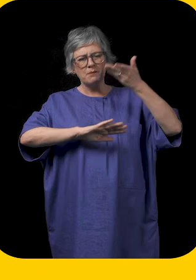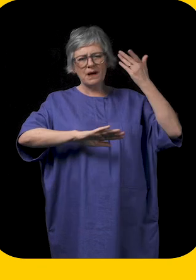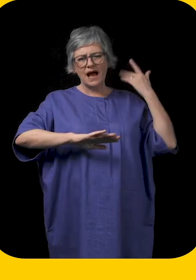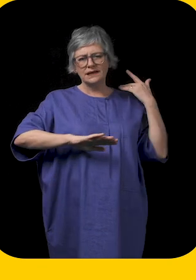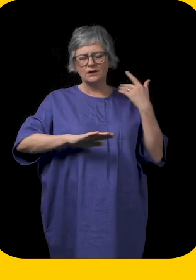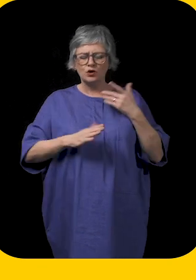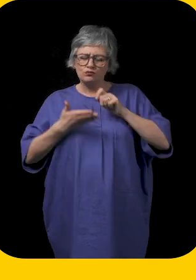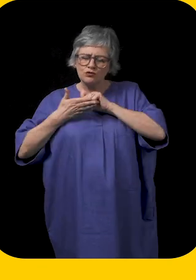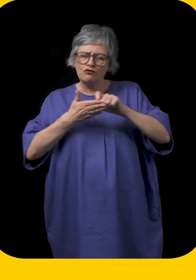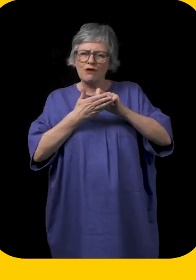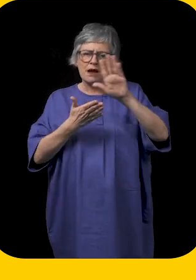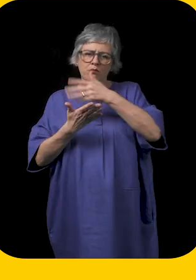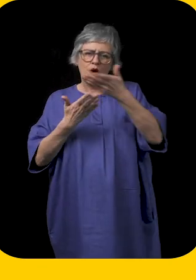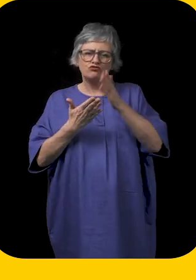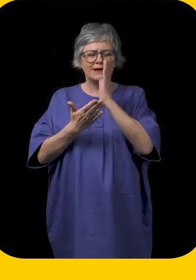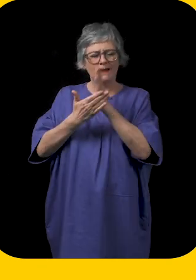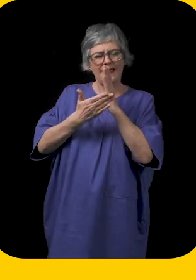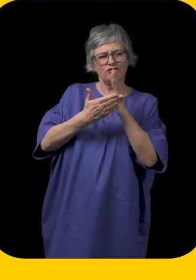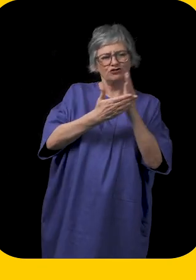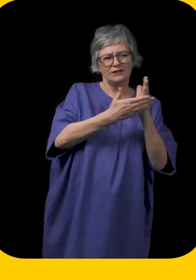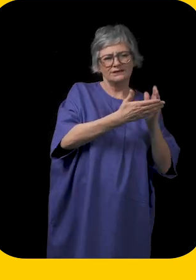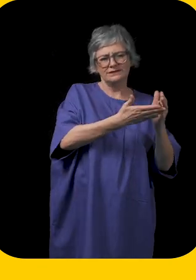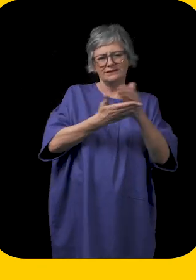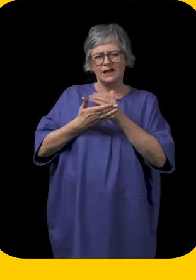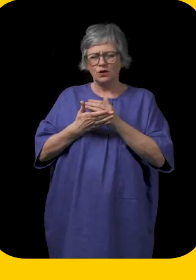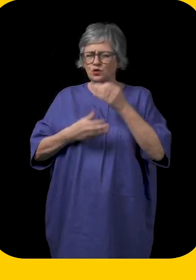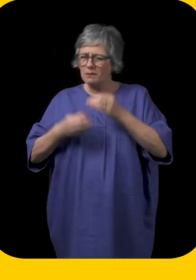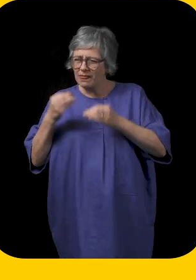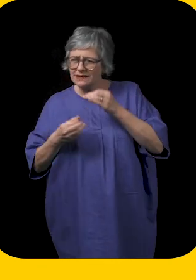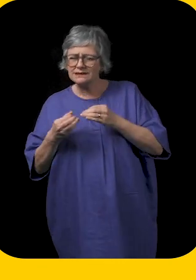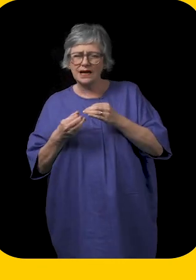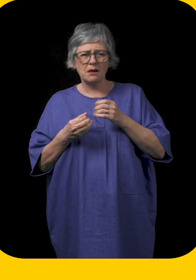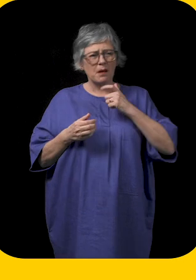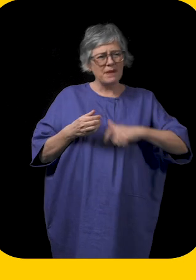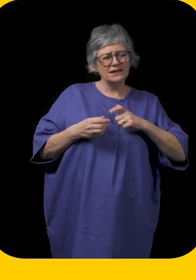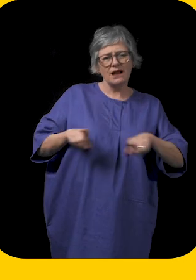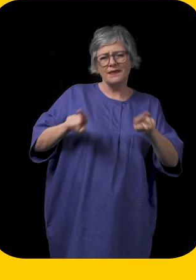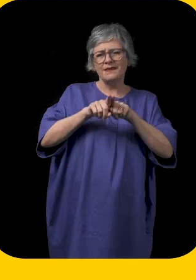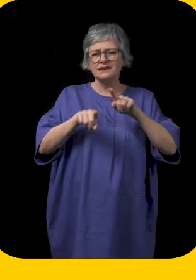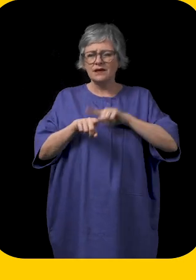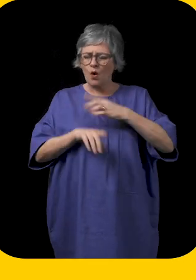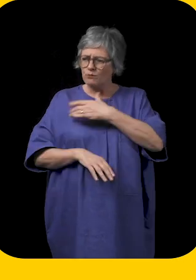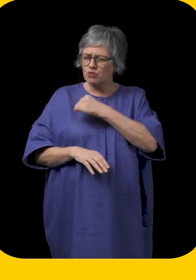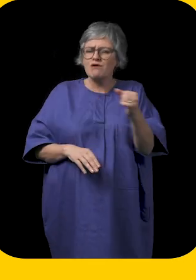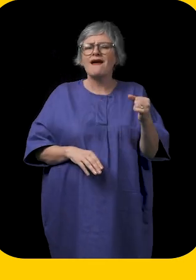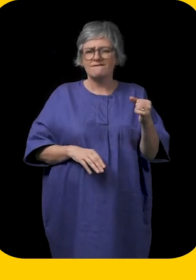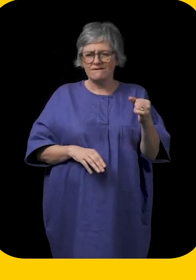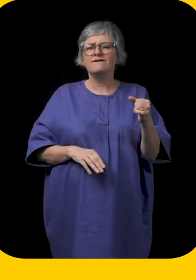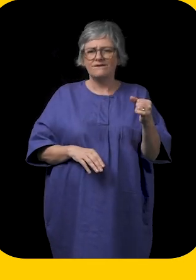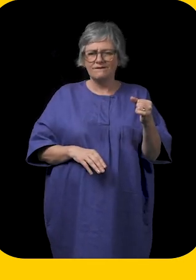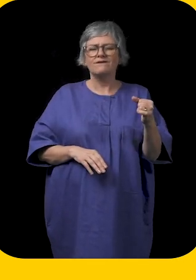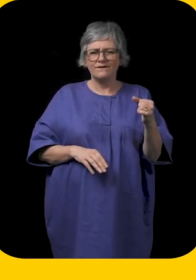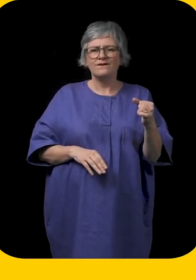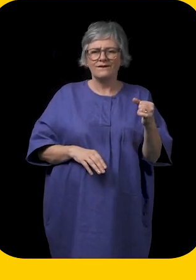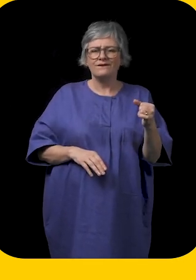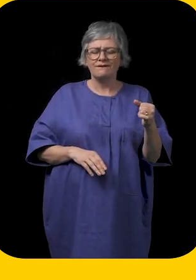of my past self, because I feel like to write a poetry collection that was so honest and so political, but so personal at the same time, was actually quite